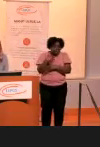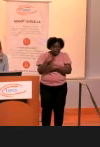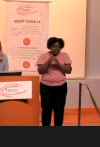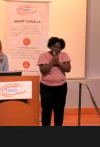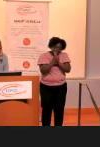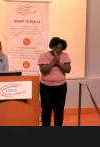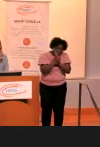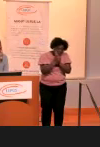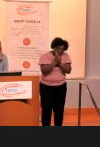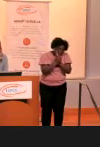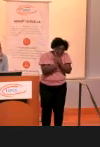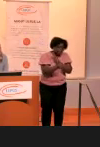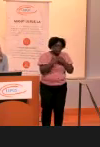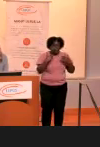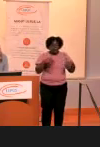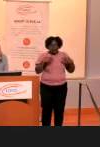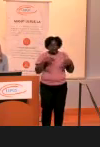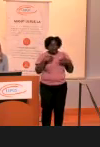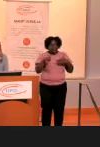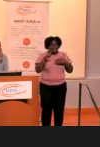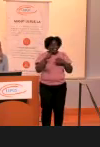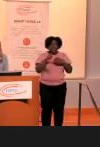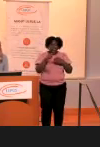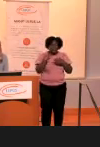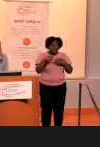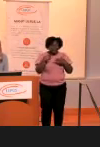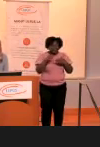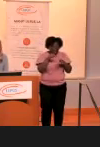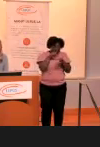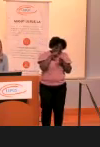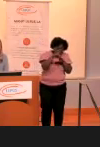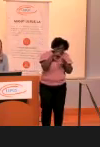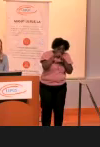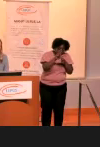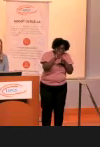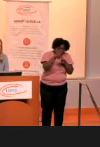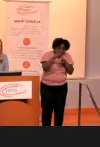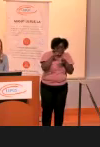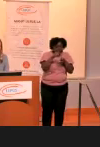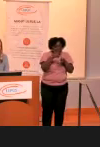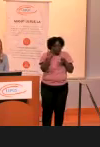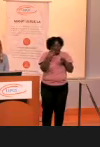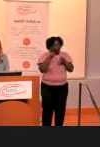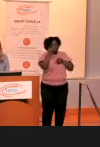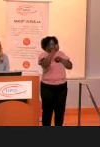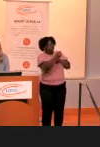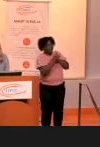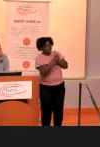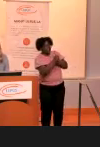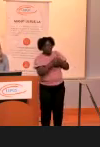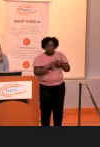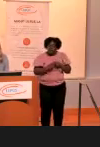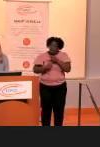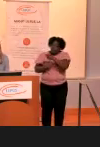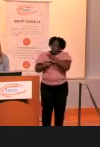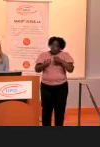and really a leader in the field of lupus for decades. This is the natural